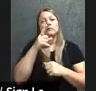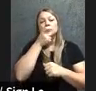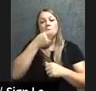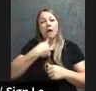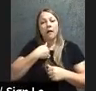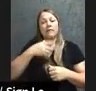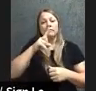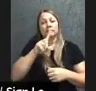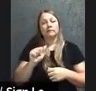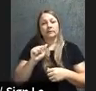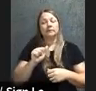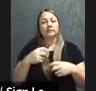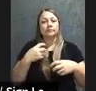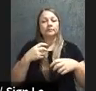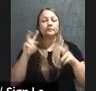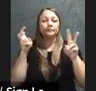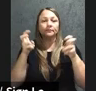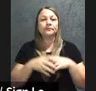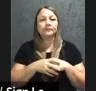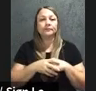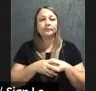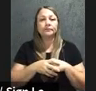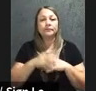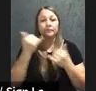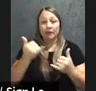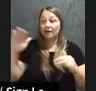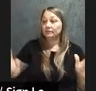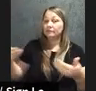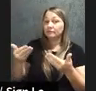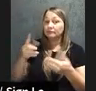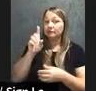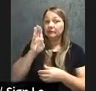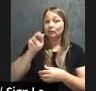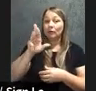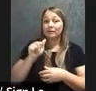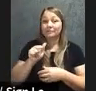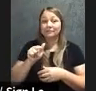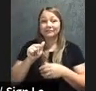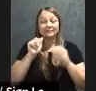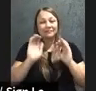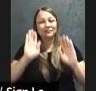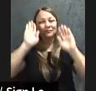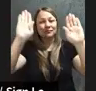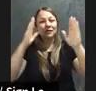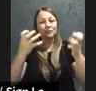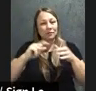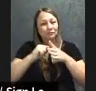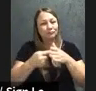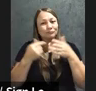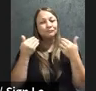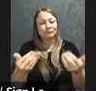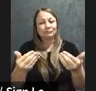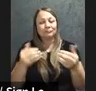And so with that, Debra, do you want to get us started? Great, let's get started.